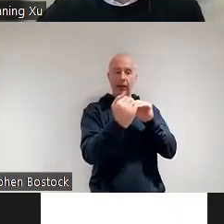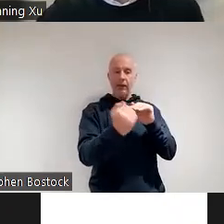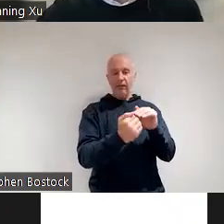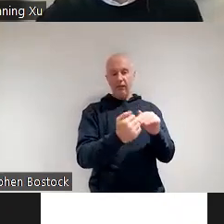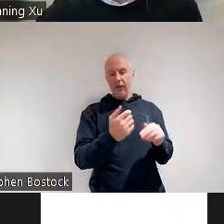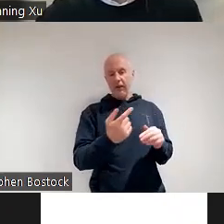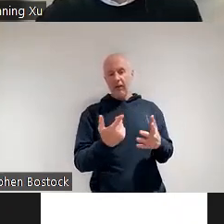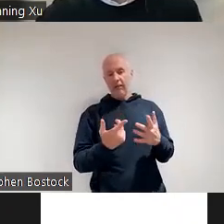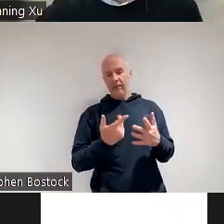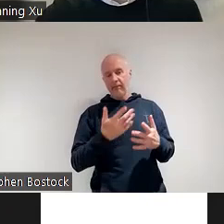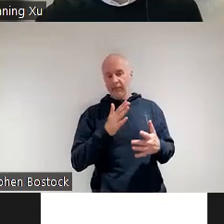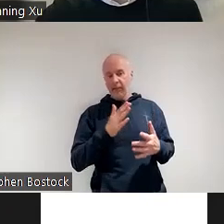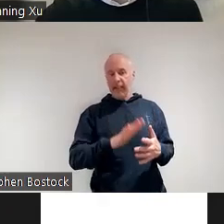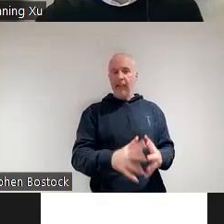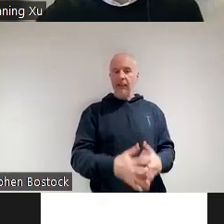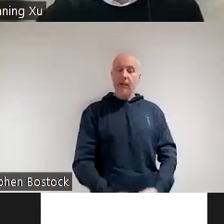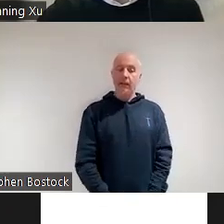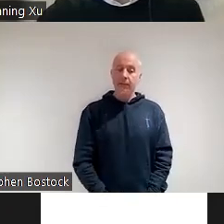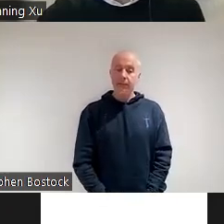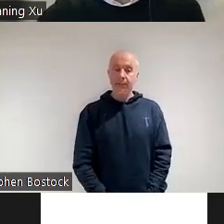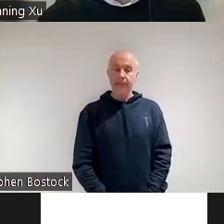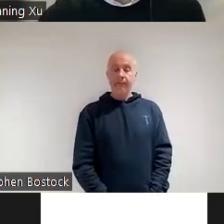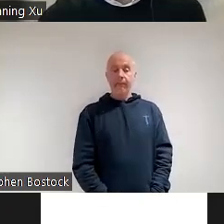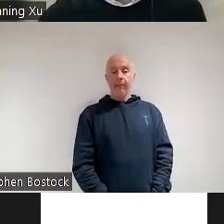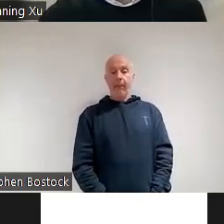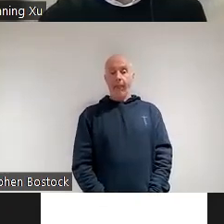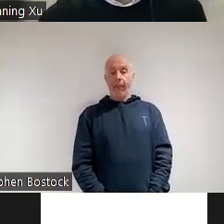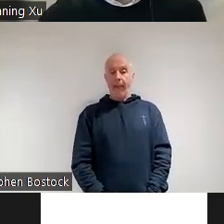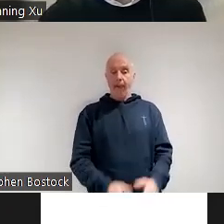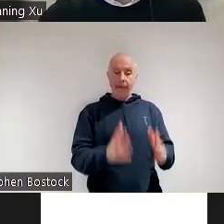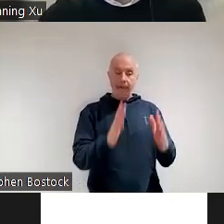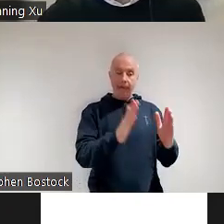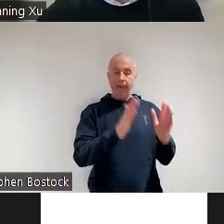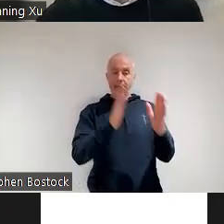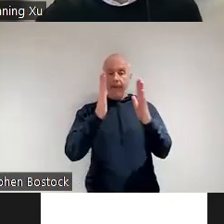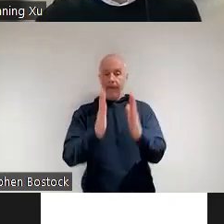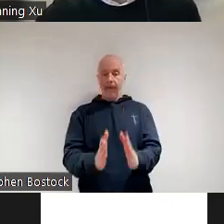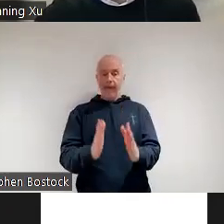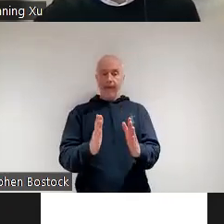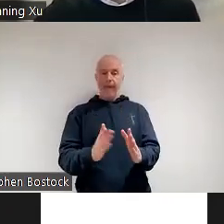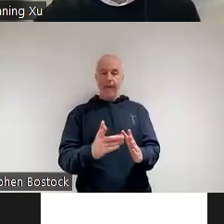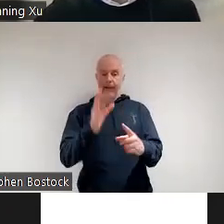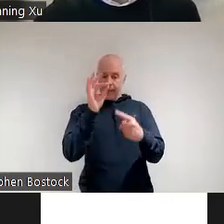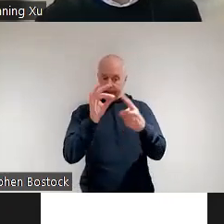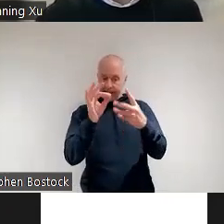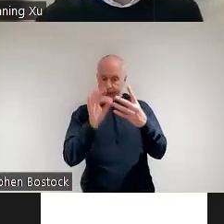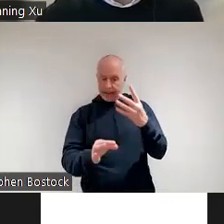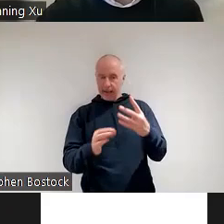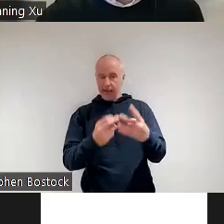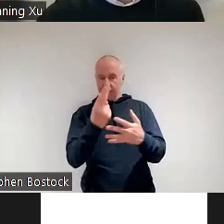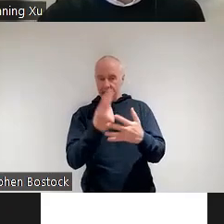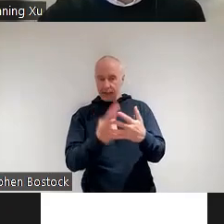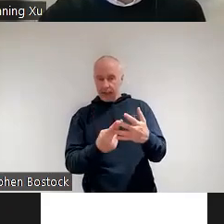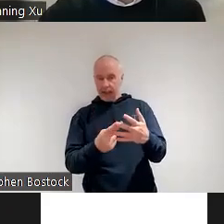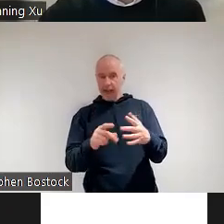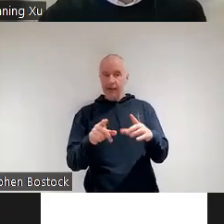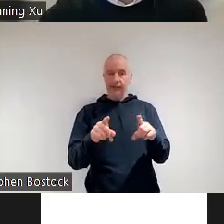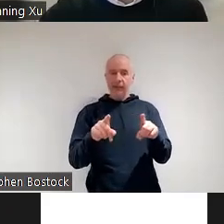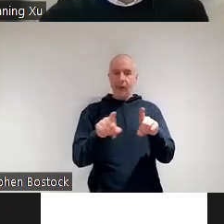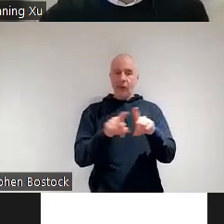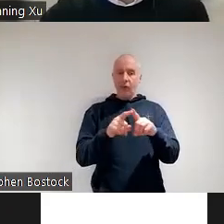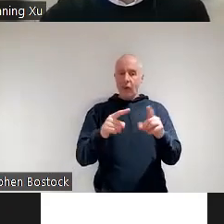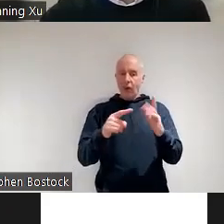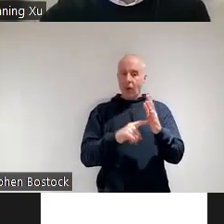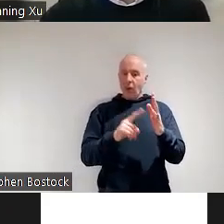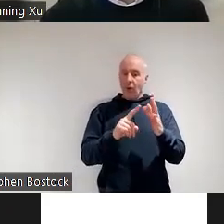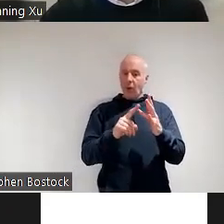detailed design, where you do quite a lot of detailed design, prototyping, testing. You also need to look at the tool as well, because when you get